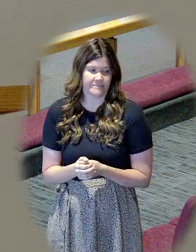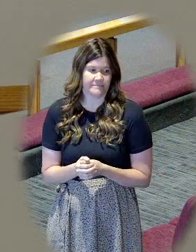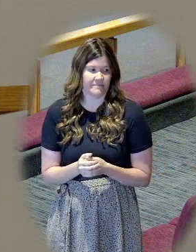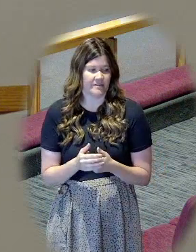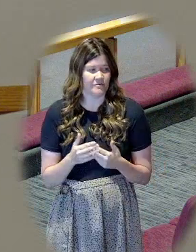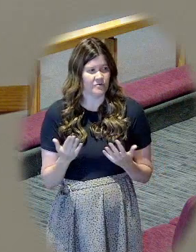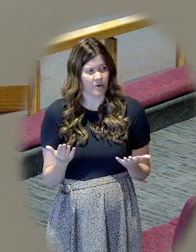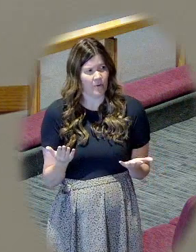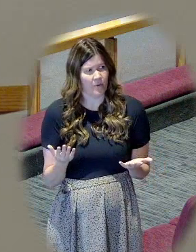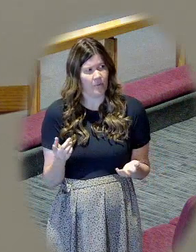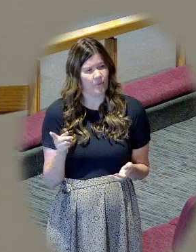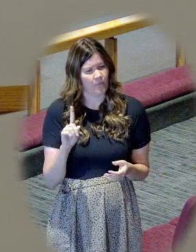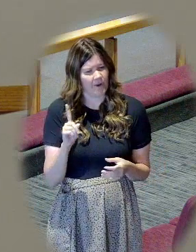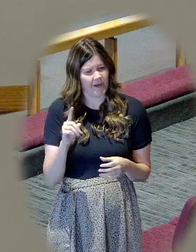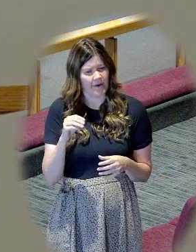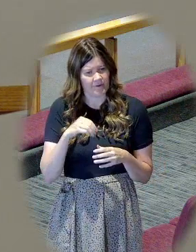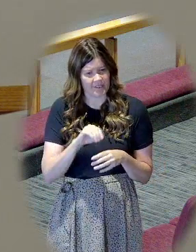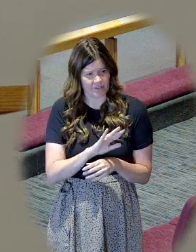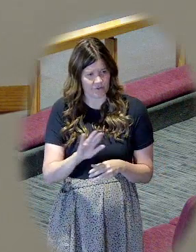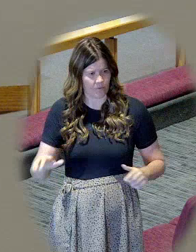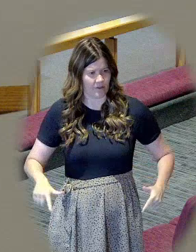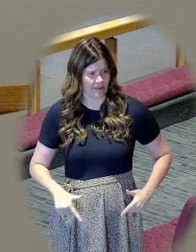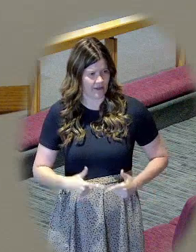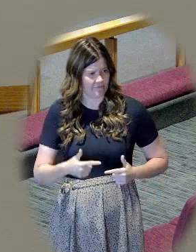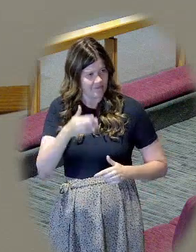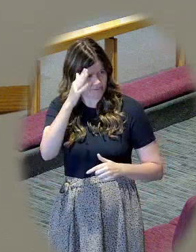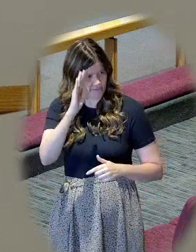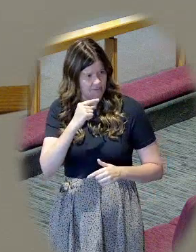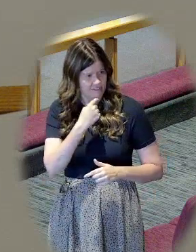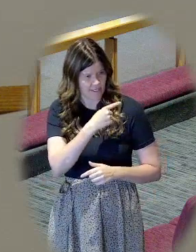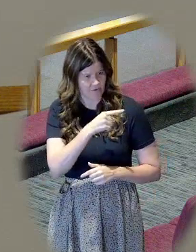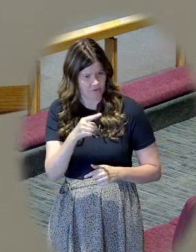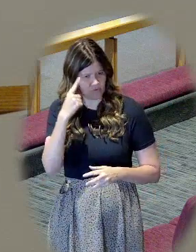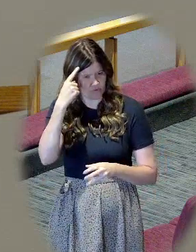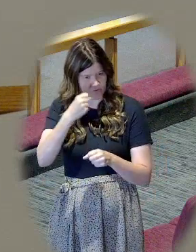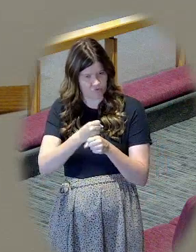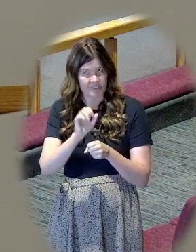So where in your life is God calling you to trust him more?